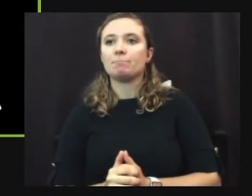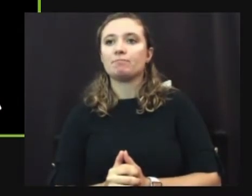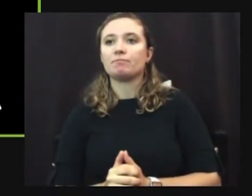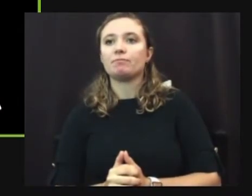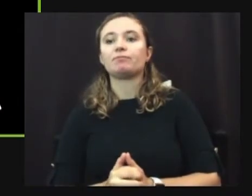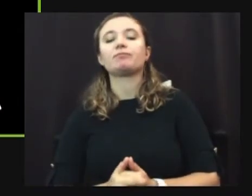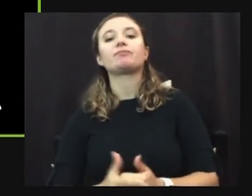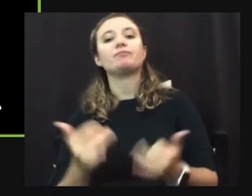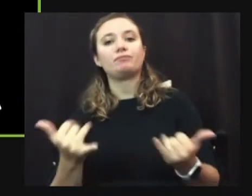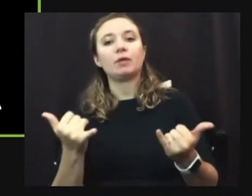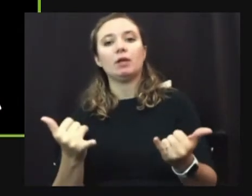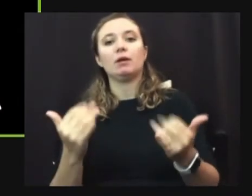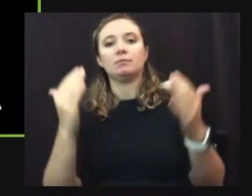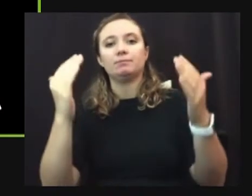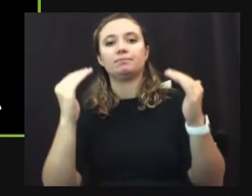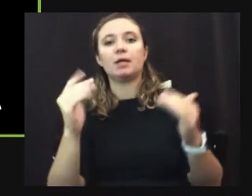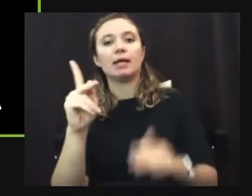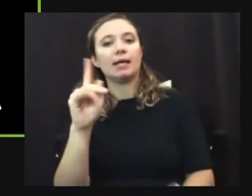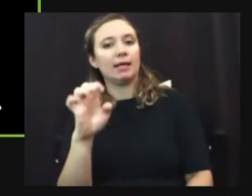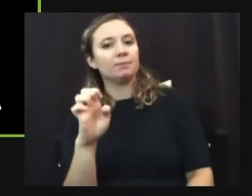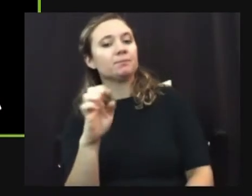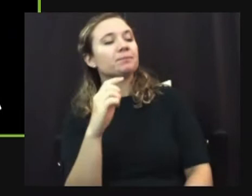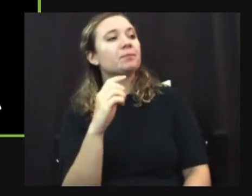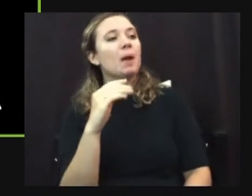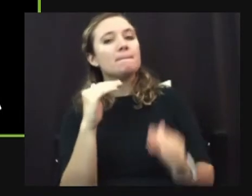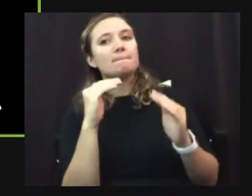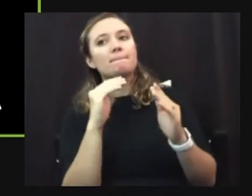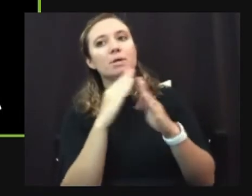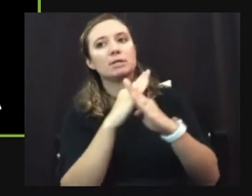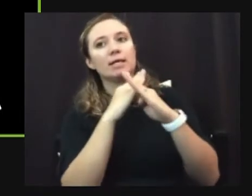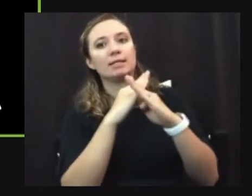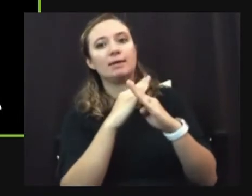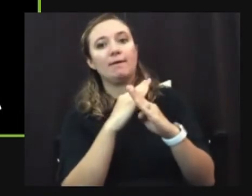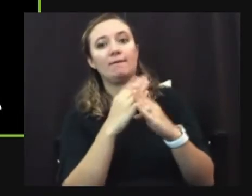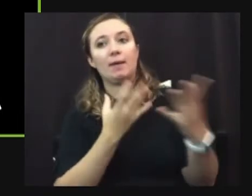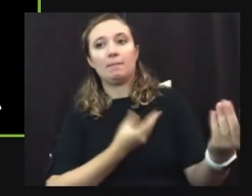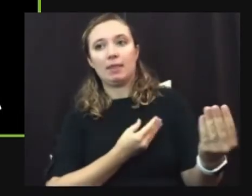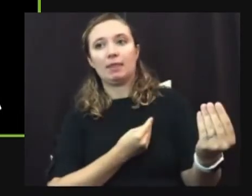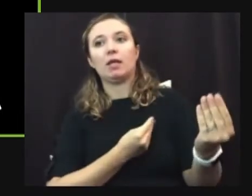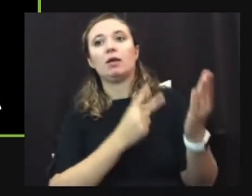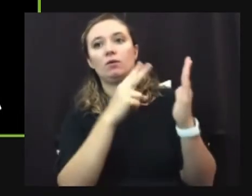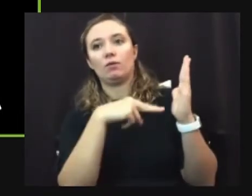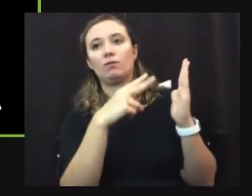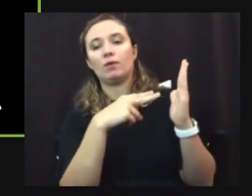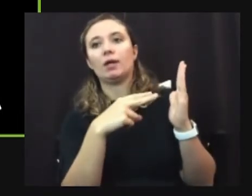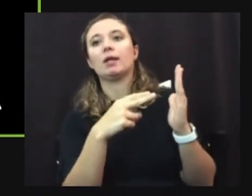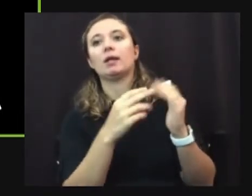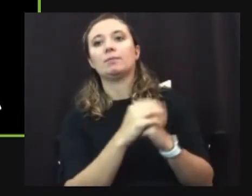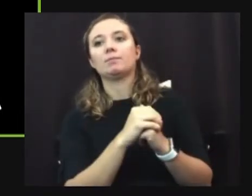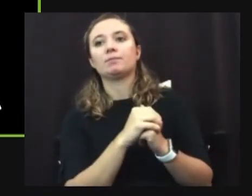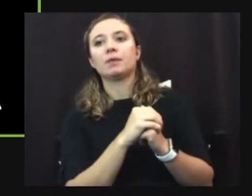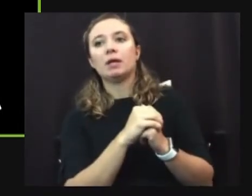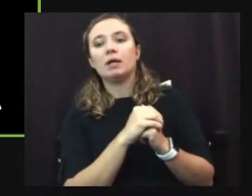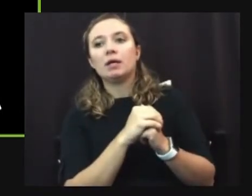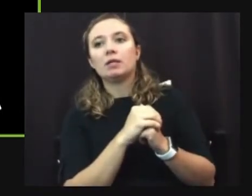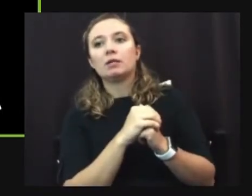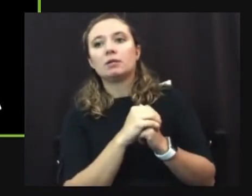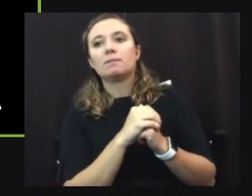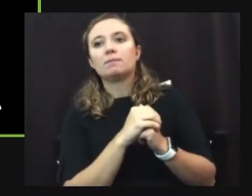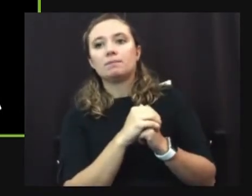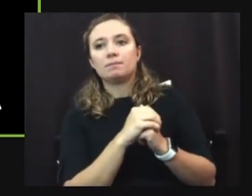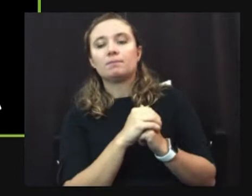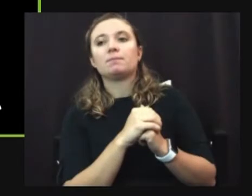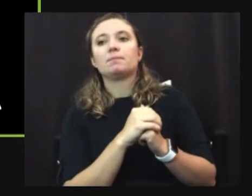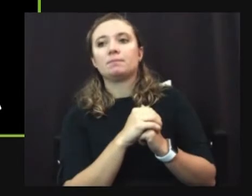Protective empathy is a semi-conscious emotional reaction that is innate and involuntary and describes the instinctive empathy to